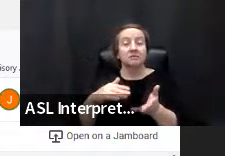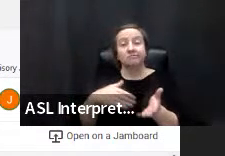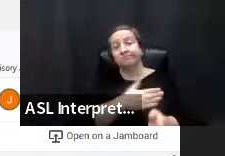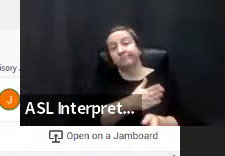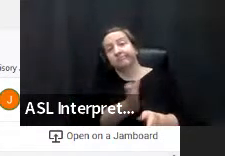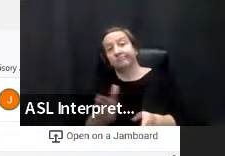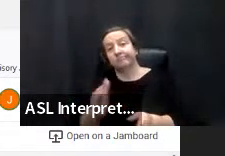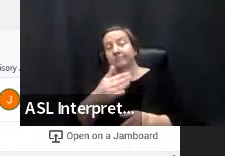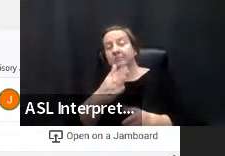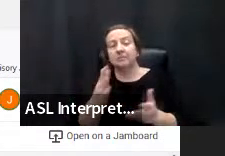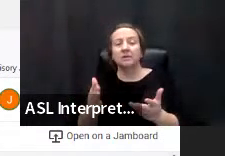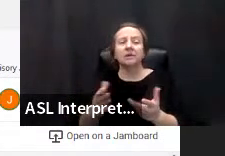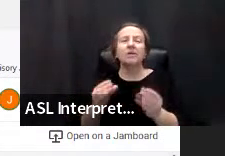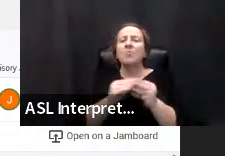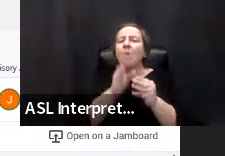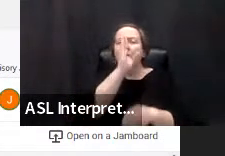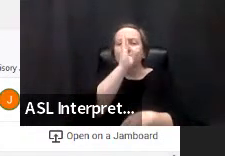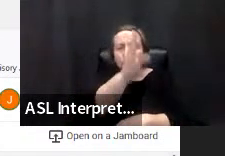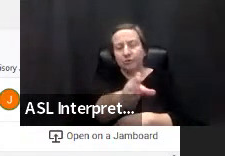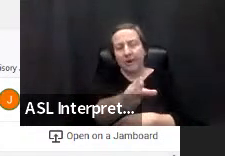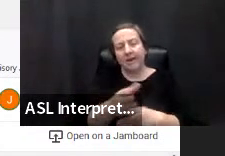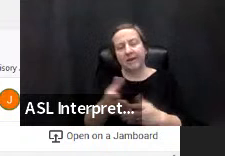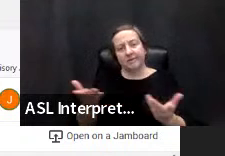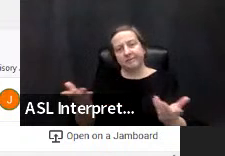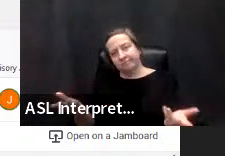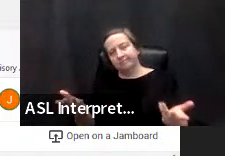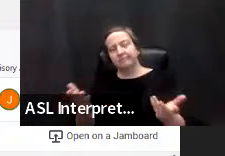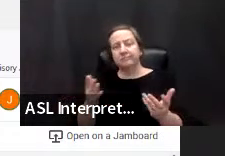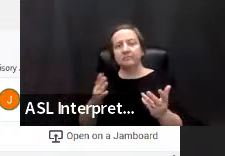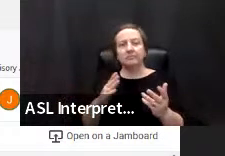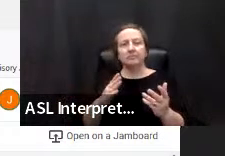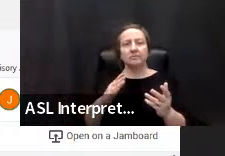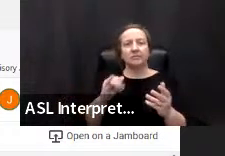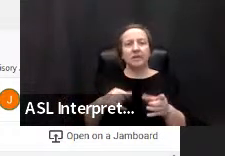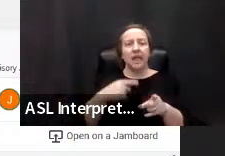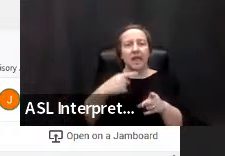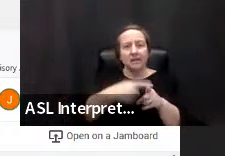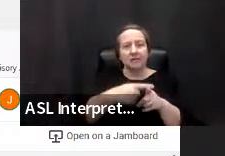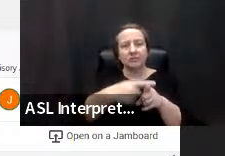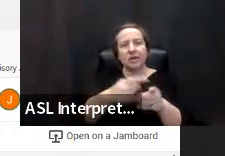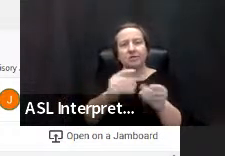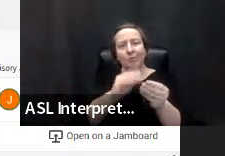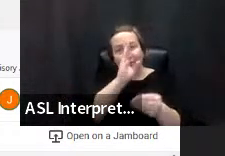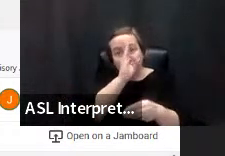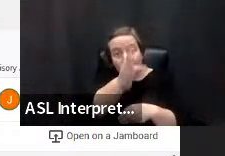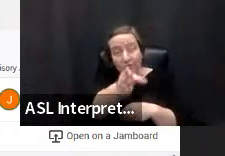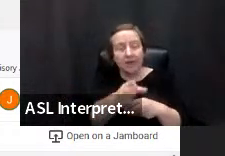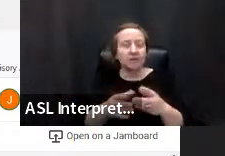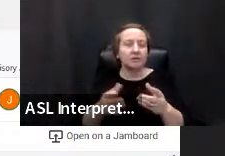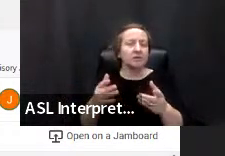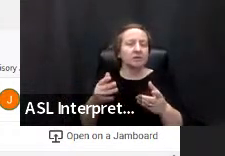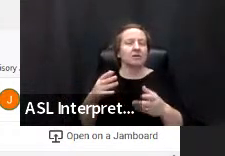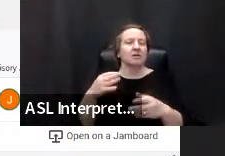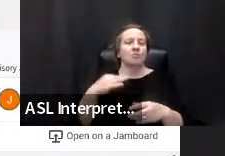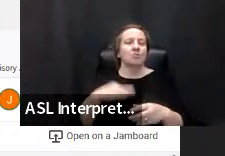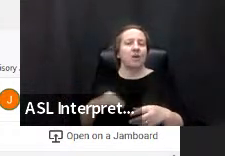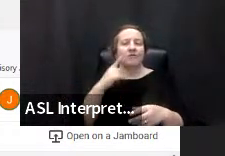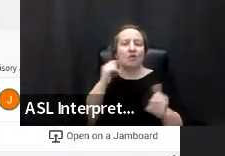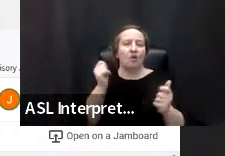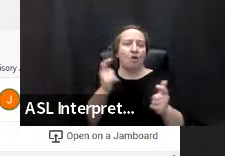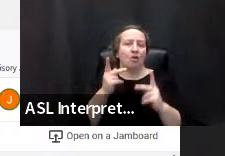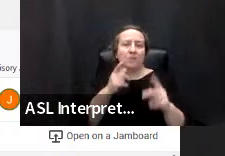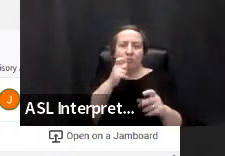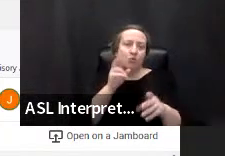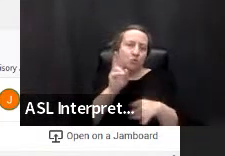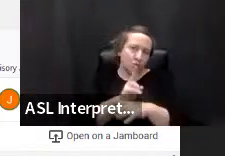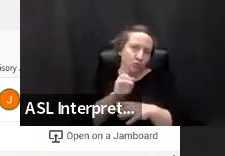the straighter the road, the straighter the intersections, the more beneficial for all participants of